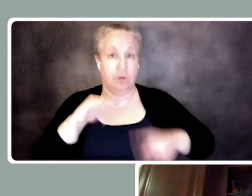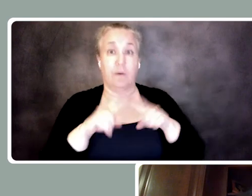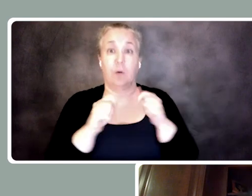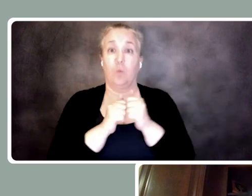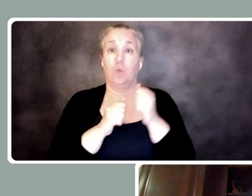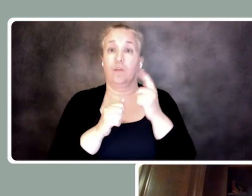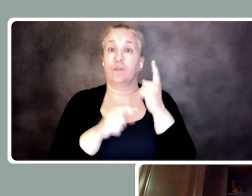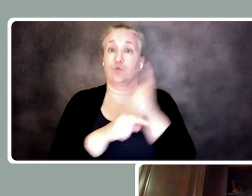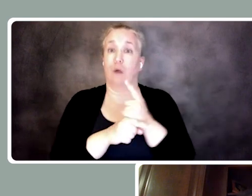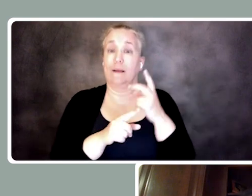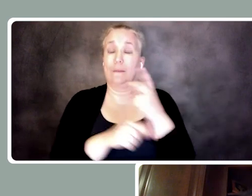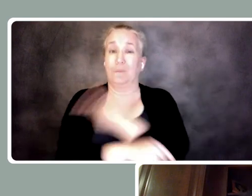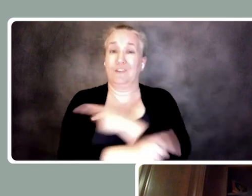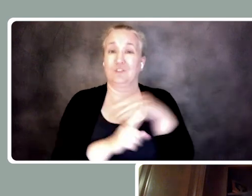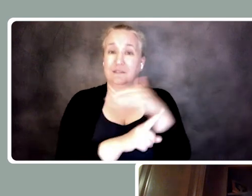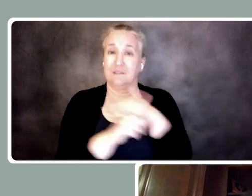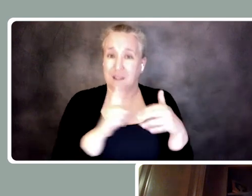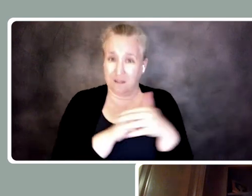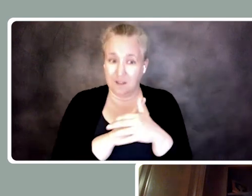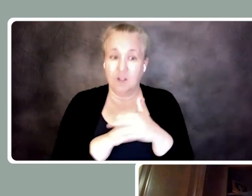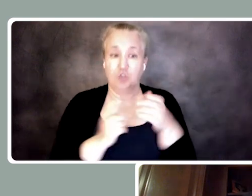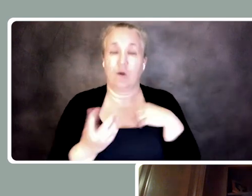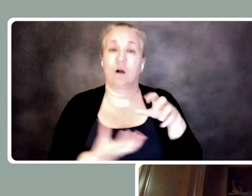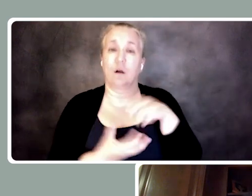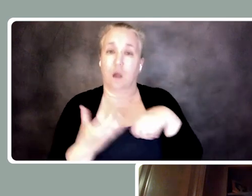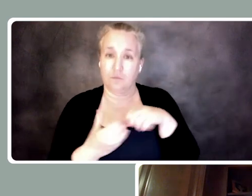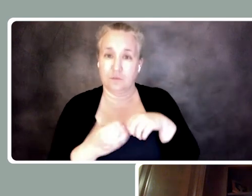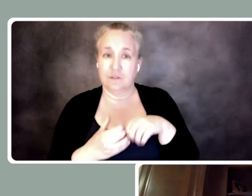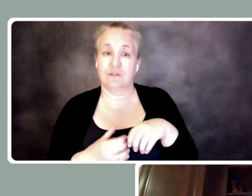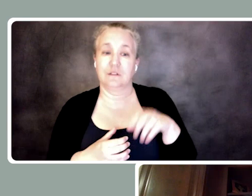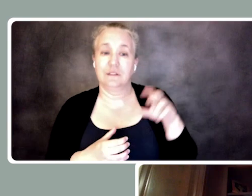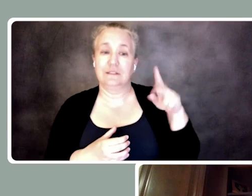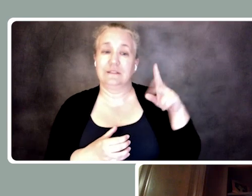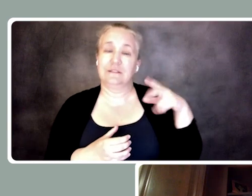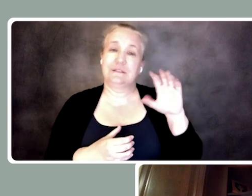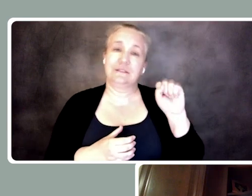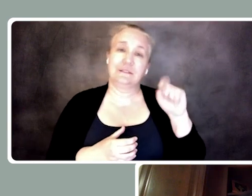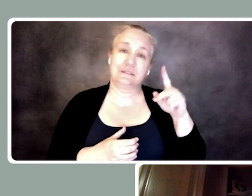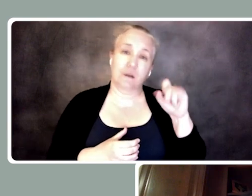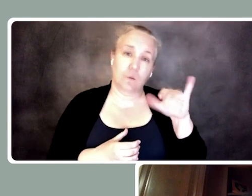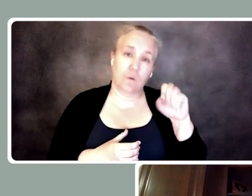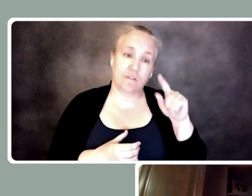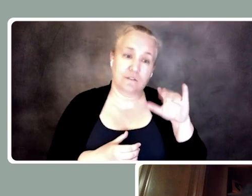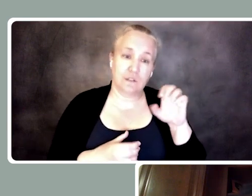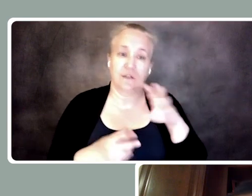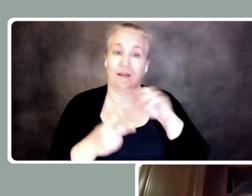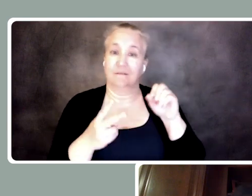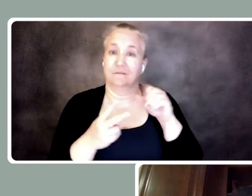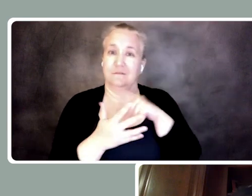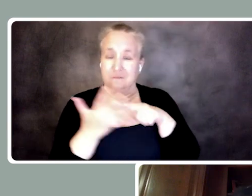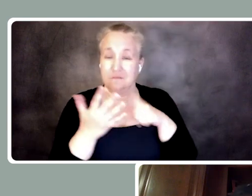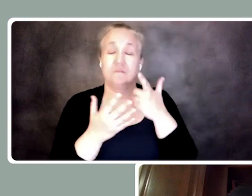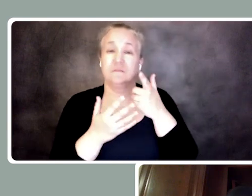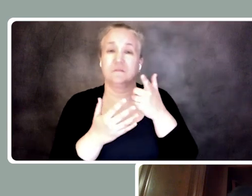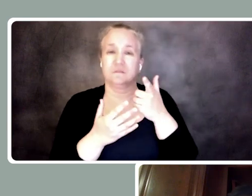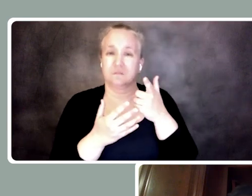setting, there is an oral combination of cyclophosphamide and methotrexate, the metronomic low dose, which actually is very